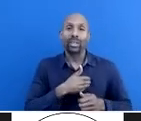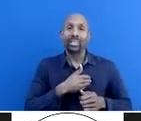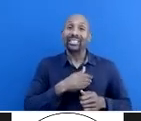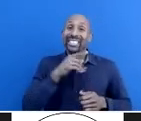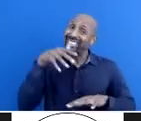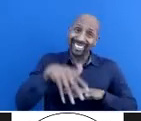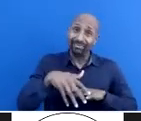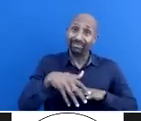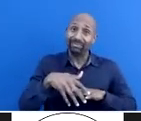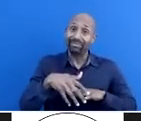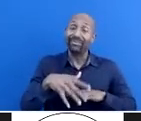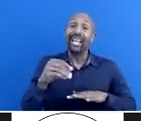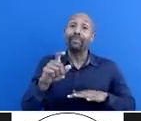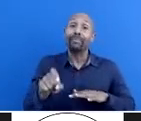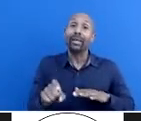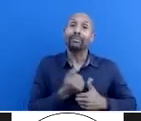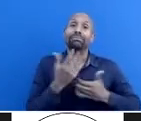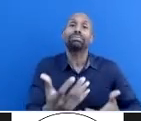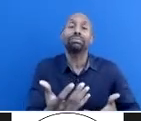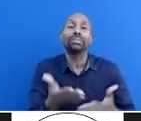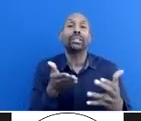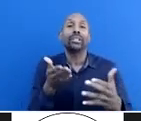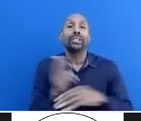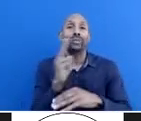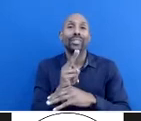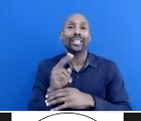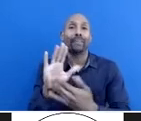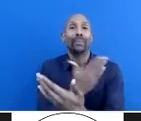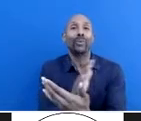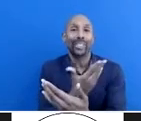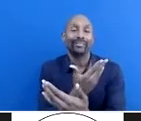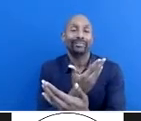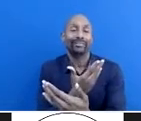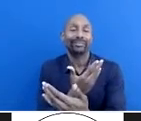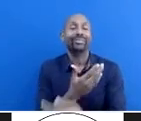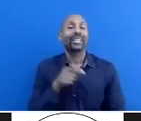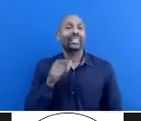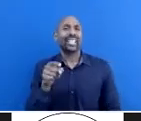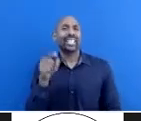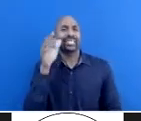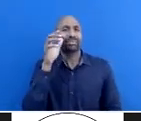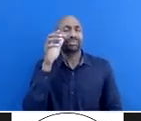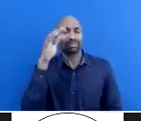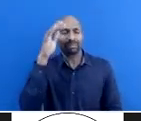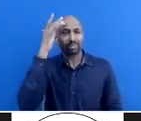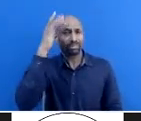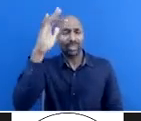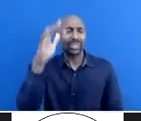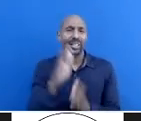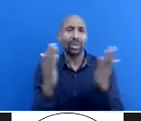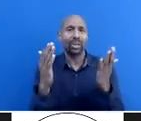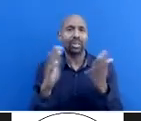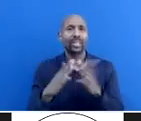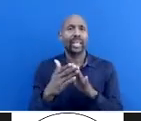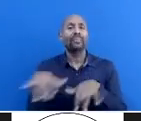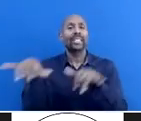This brilliant book, Blues People, has become a sort of standard text in lots of Black